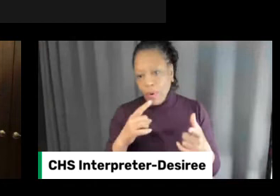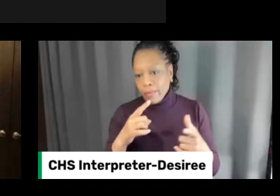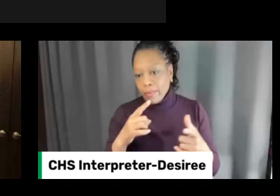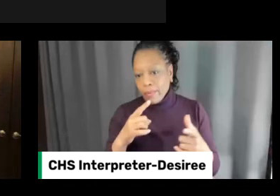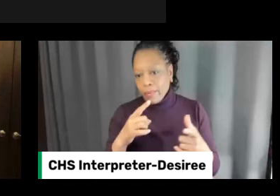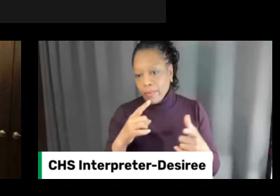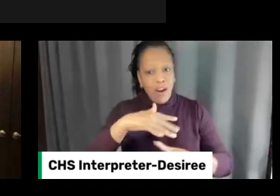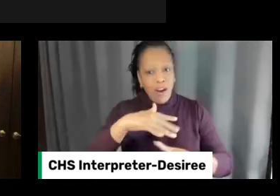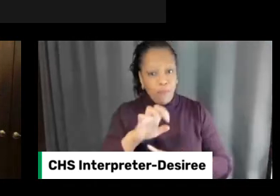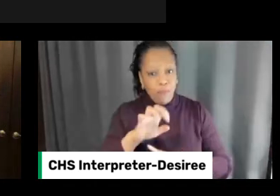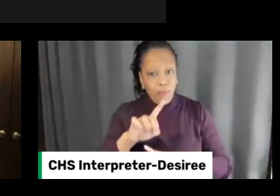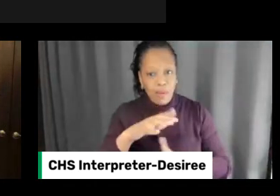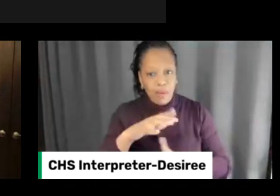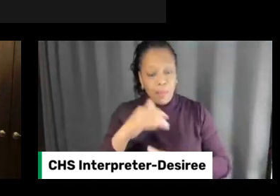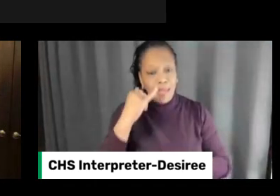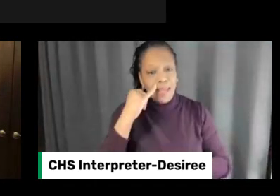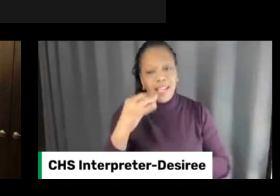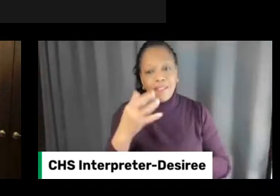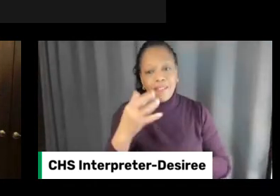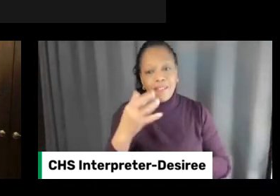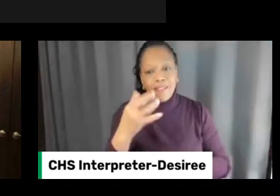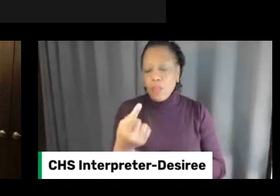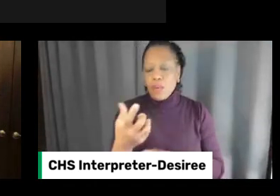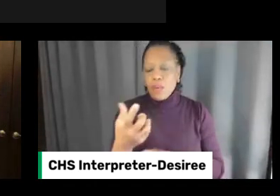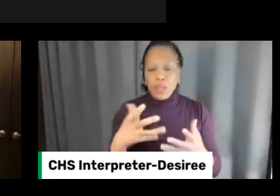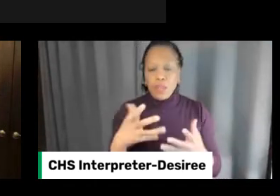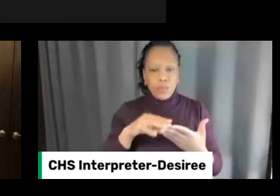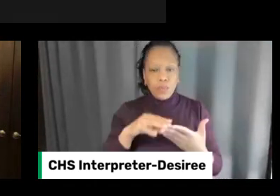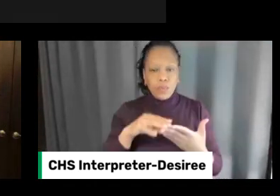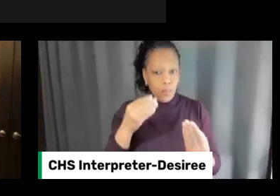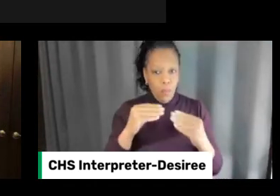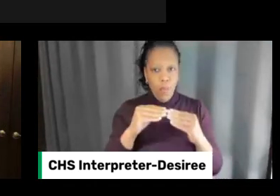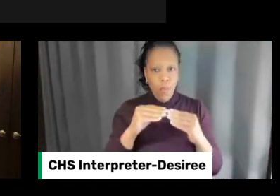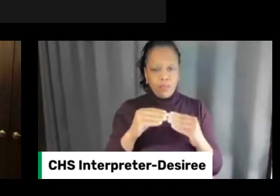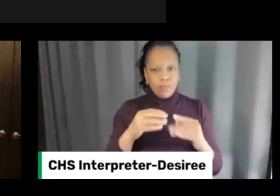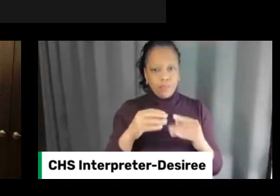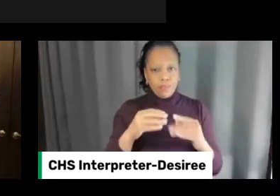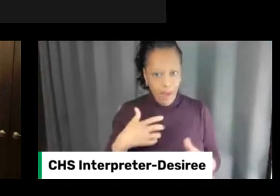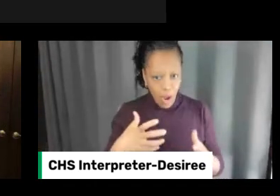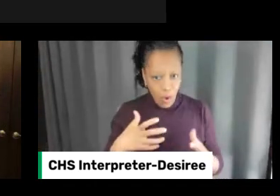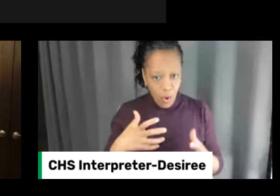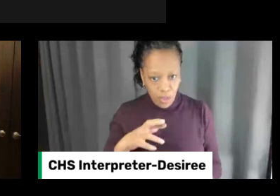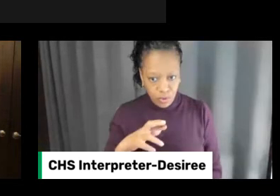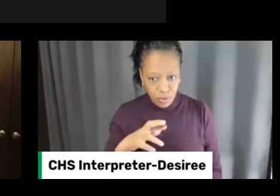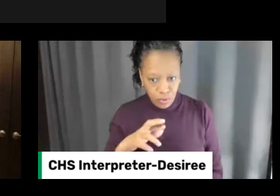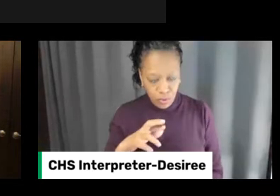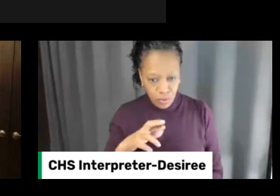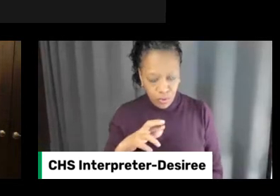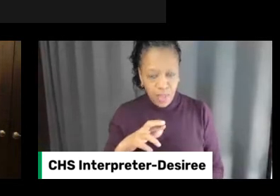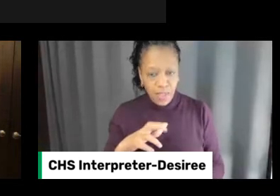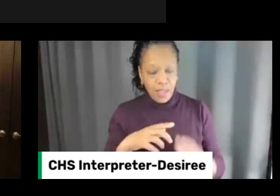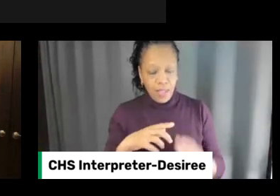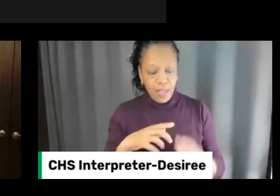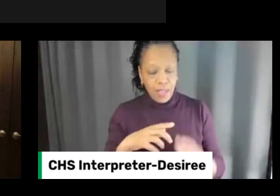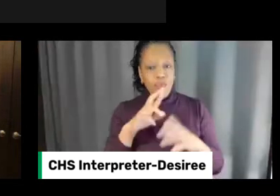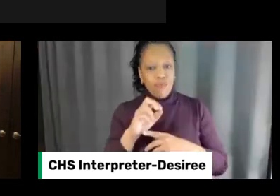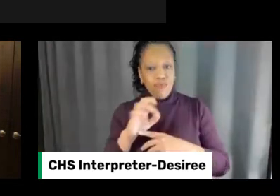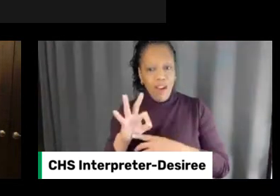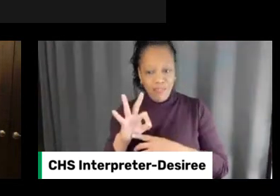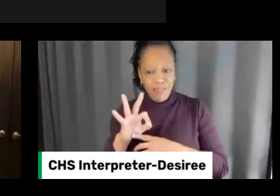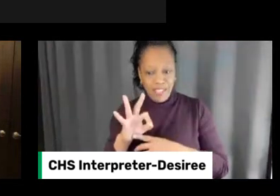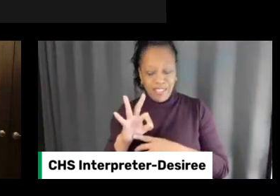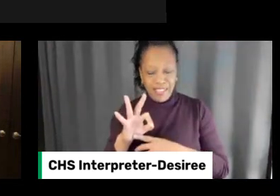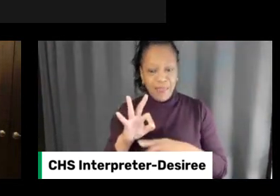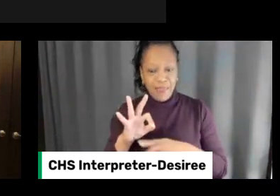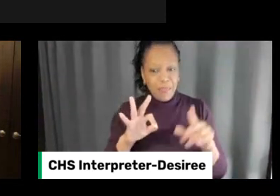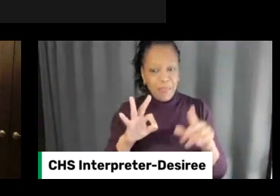more about all of this, I want to just reference an issue brief that was developed in 2021 by